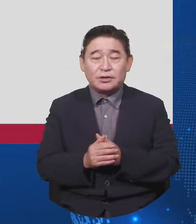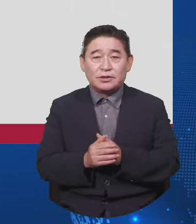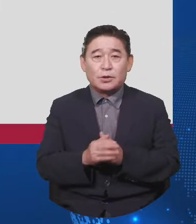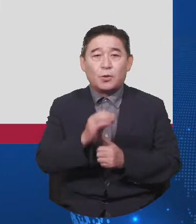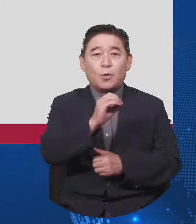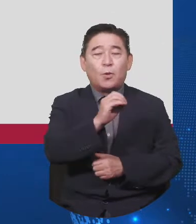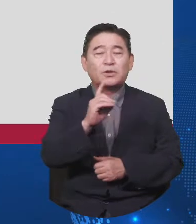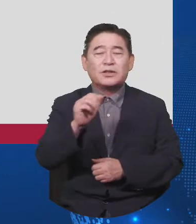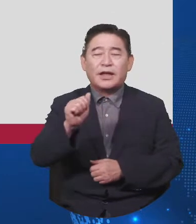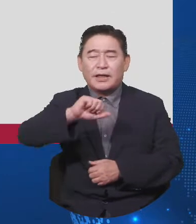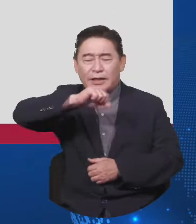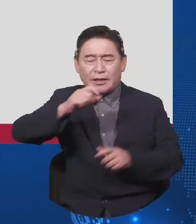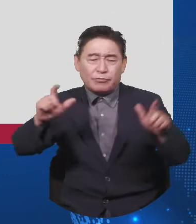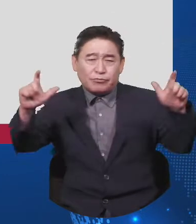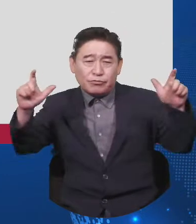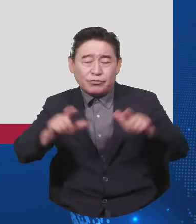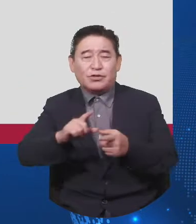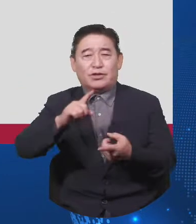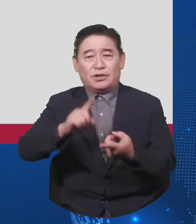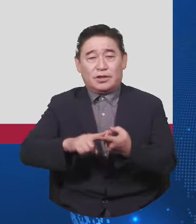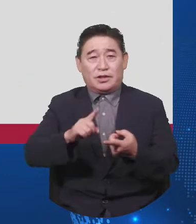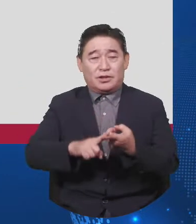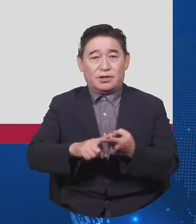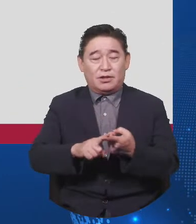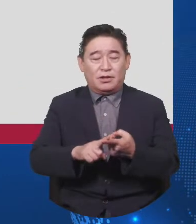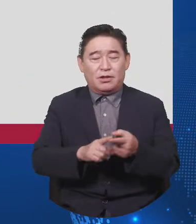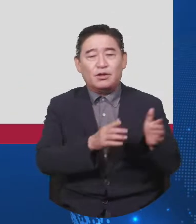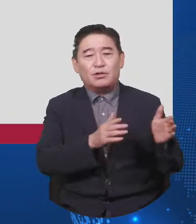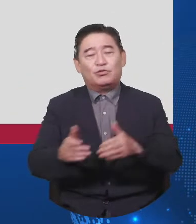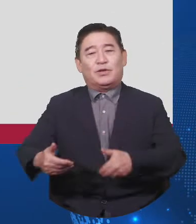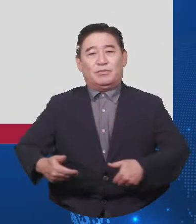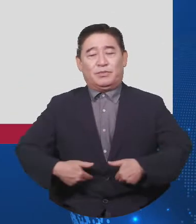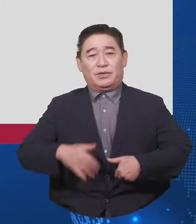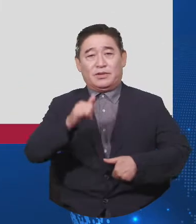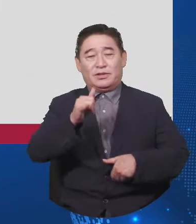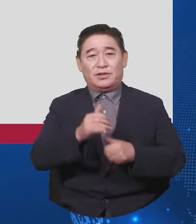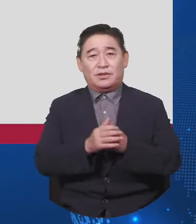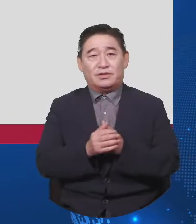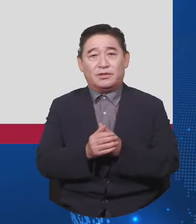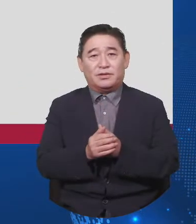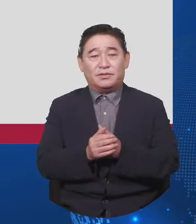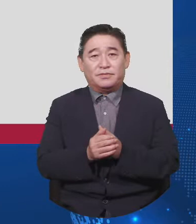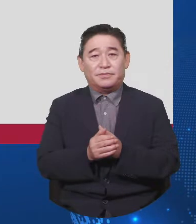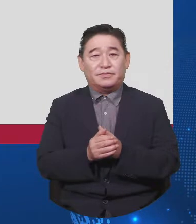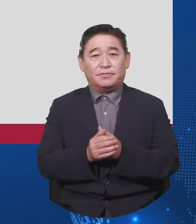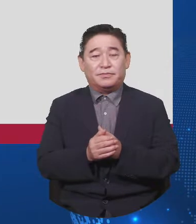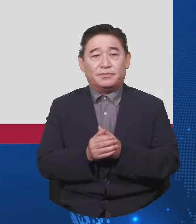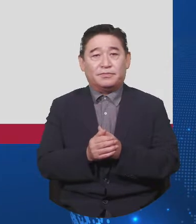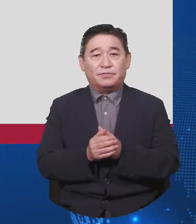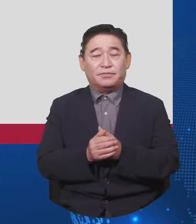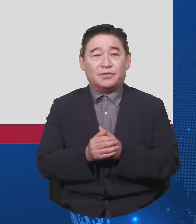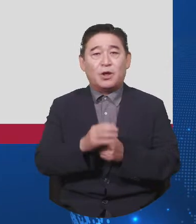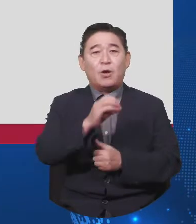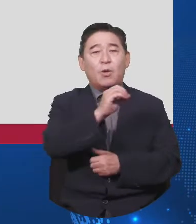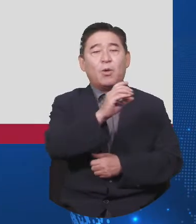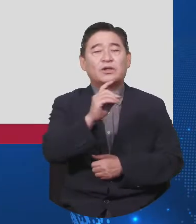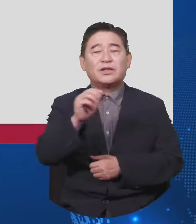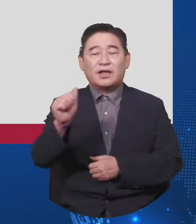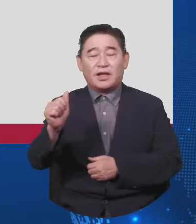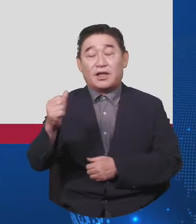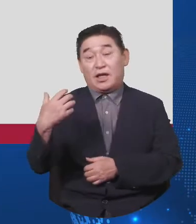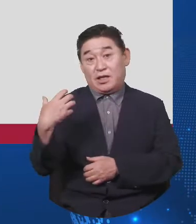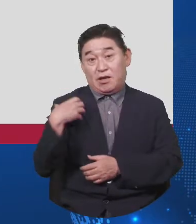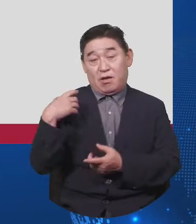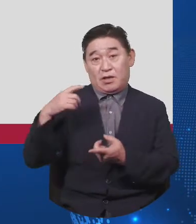of continued changing role and relevance of ODA, graduation of country. I